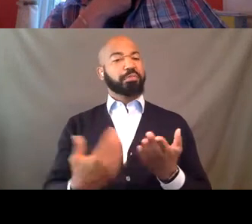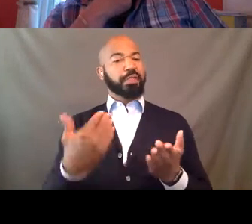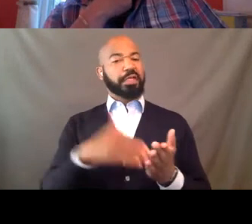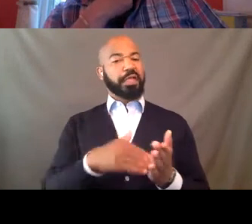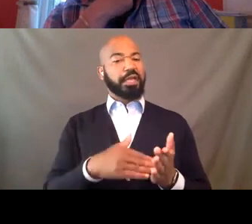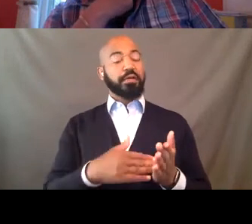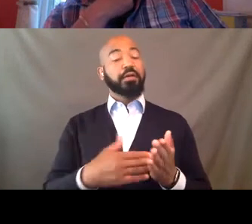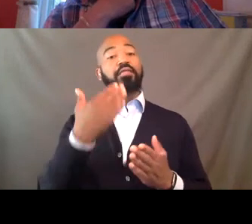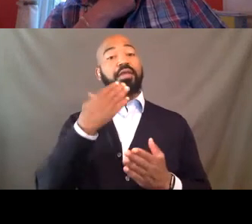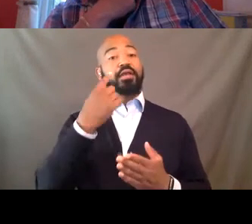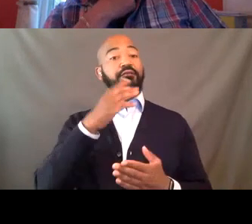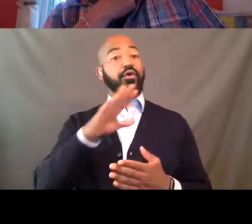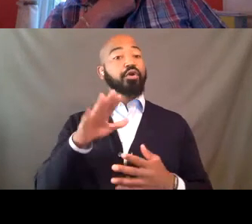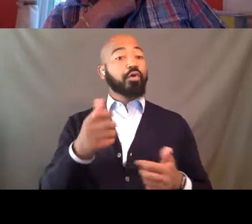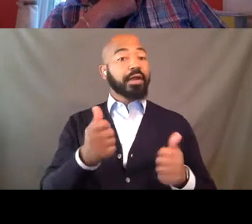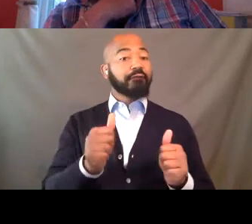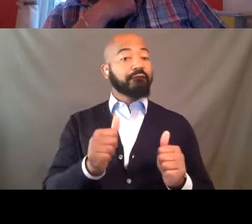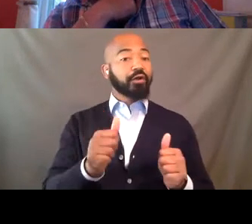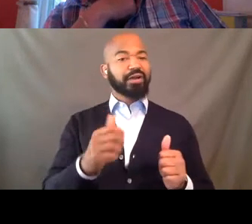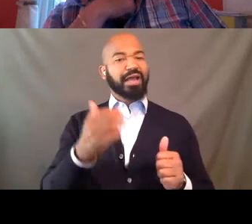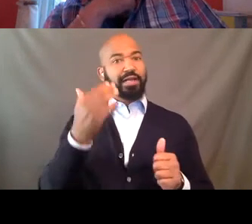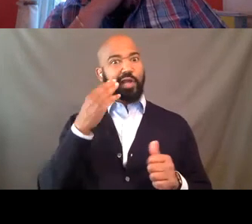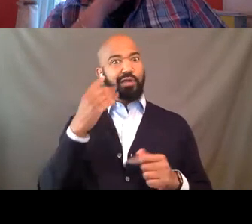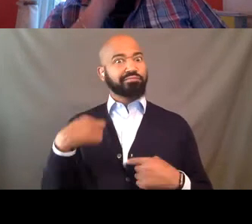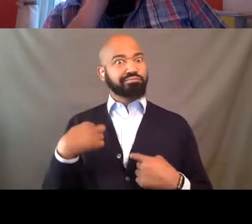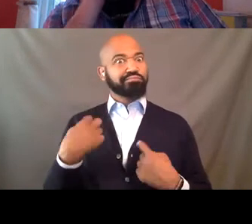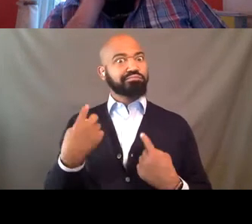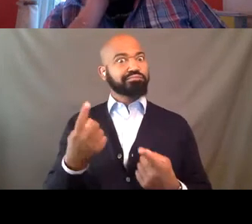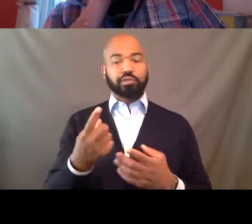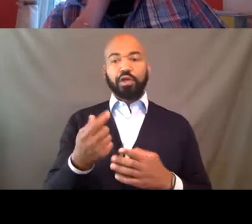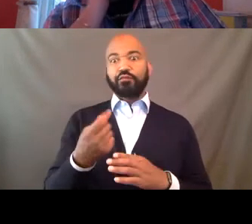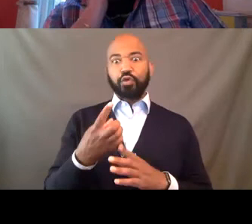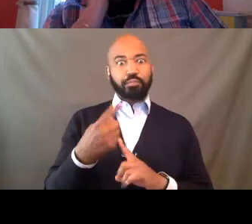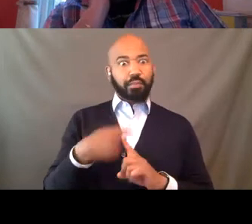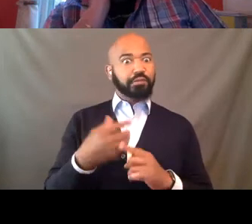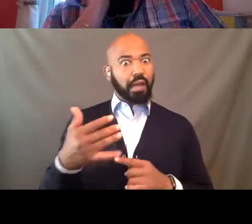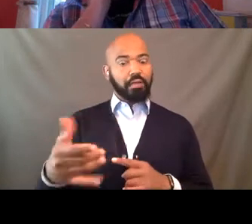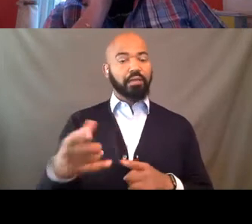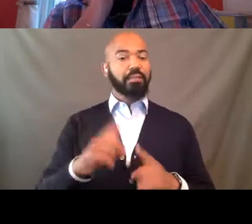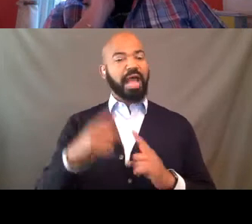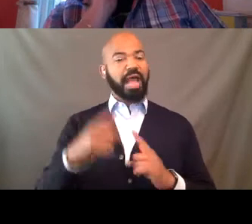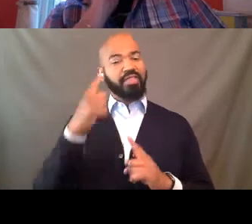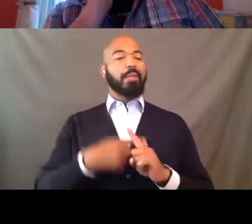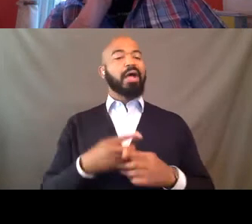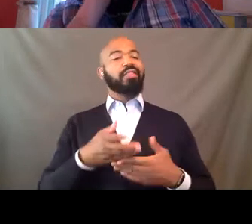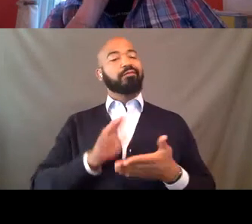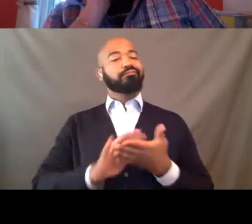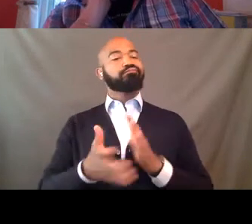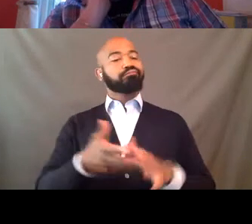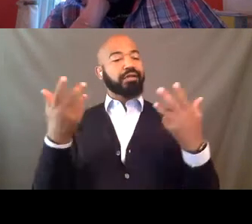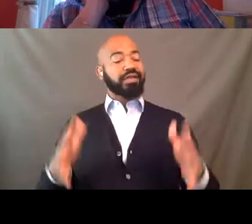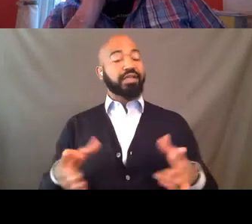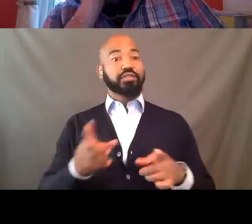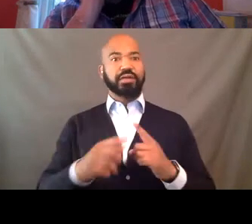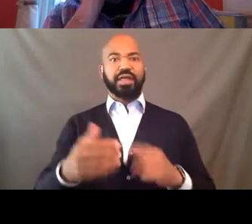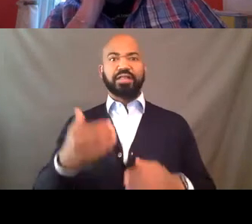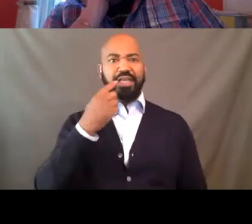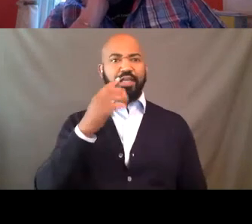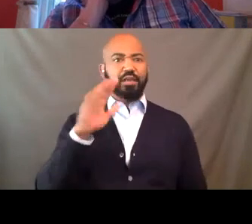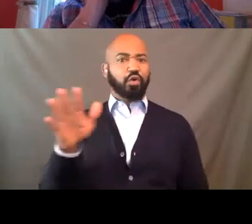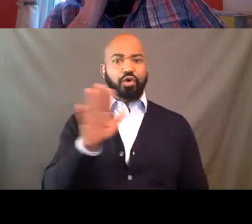realize that it's been a few months and I thought this was going to be done in 1 month. So I appreciate the patience that we've all had doing